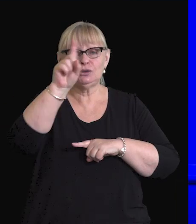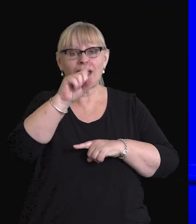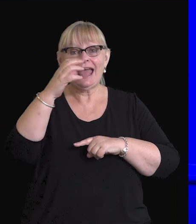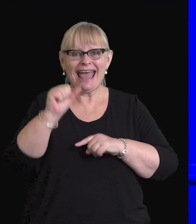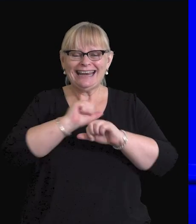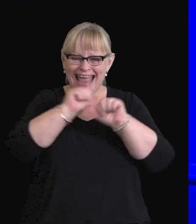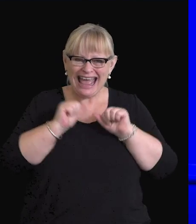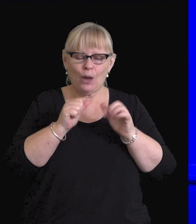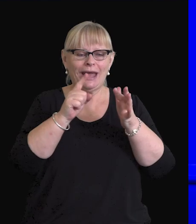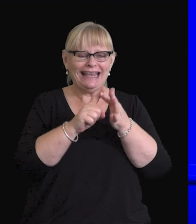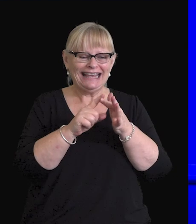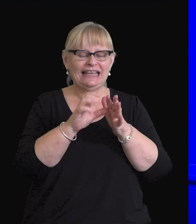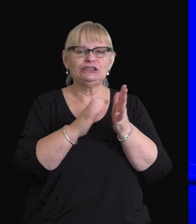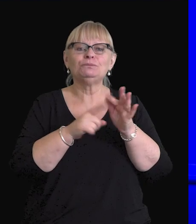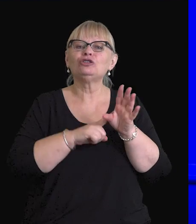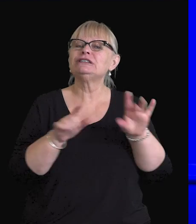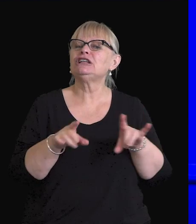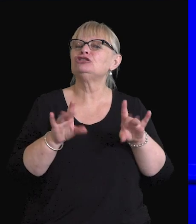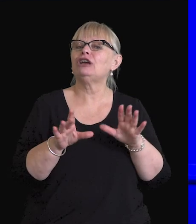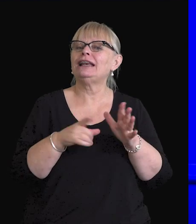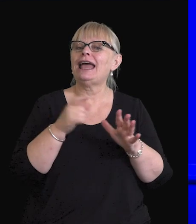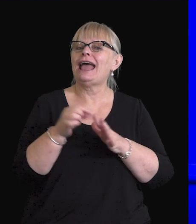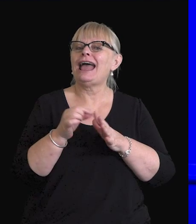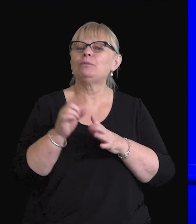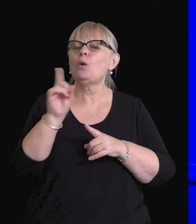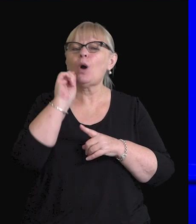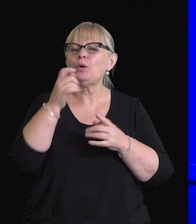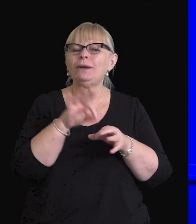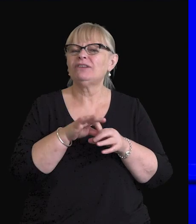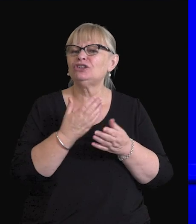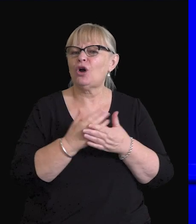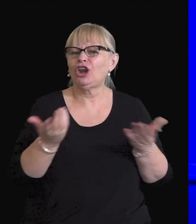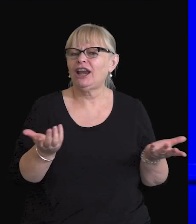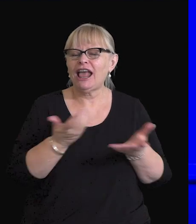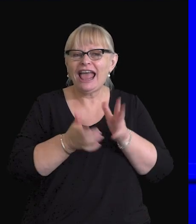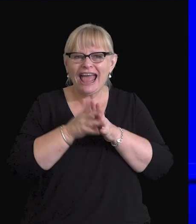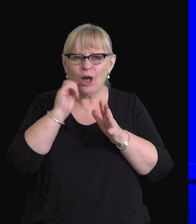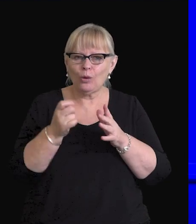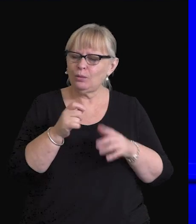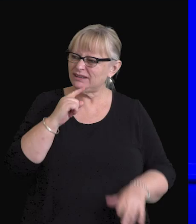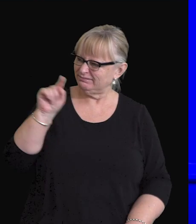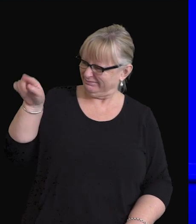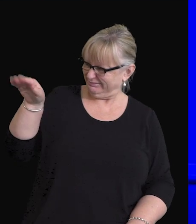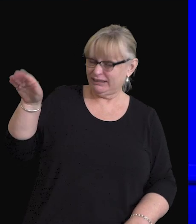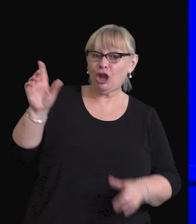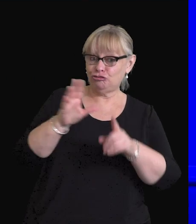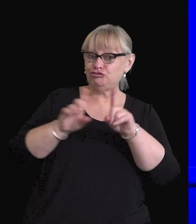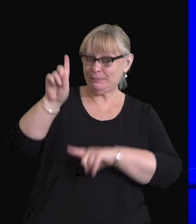had our eDemocracy Australia app, what issues would we be voting on? How would we be holding our representatives to